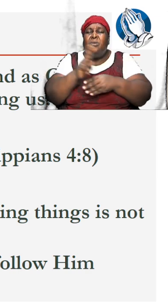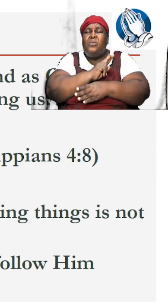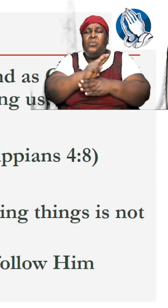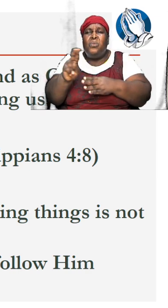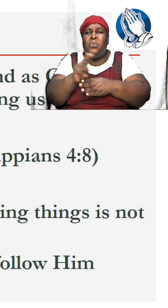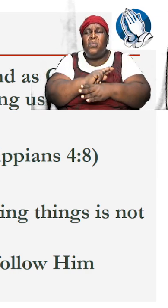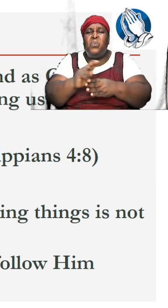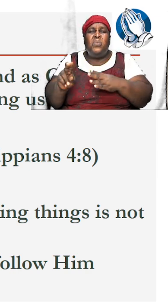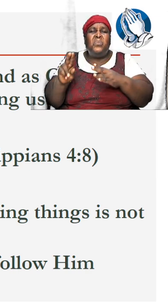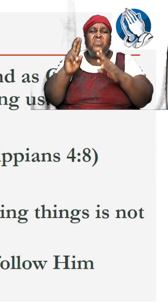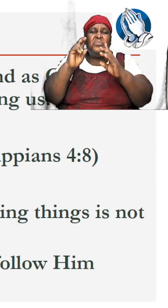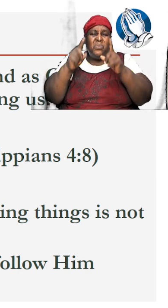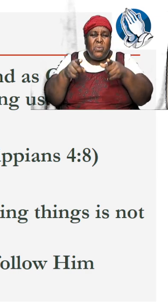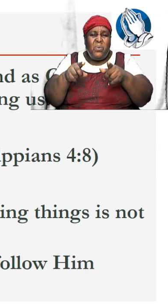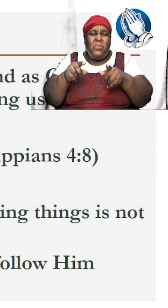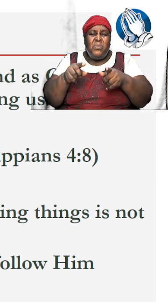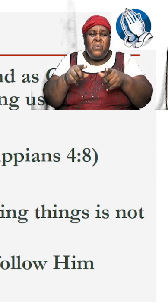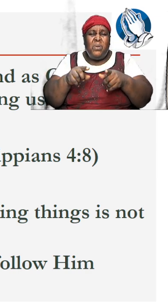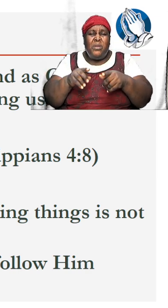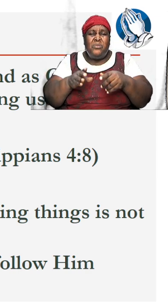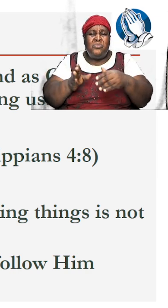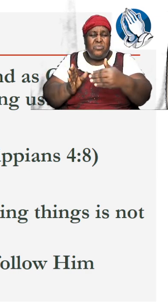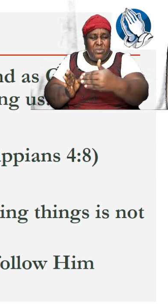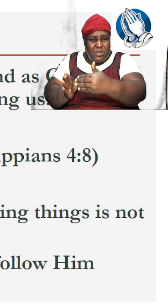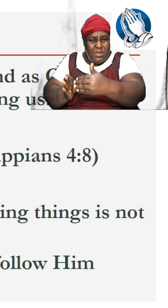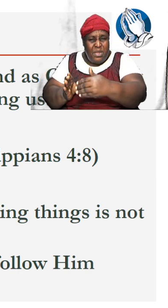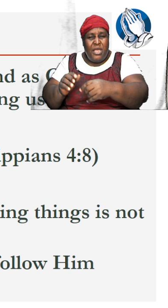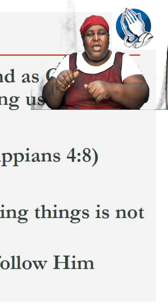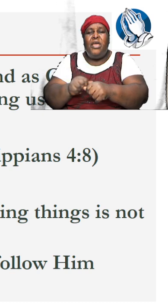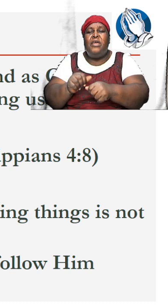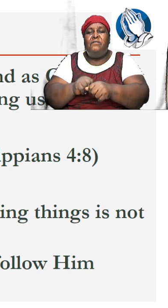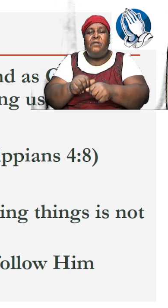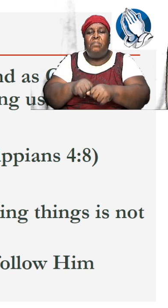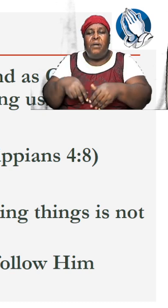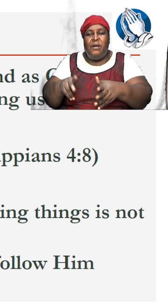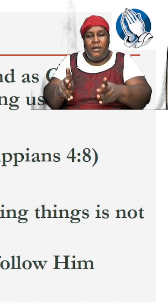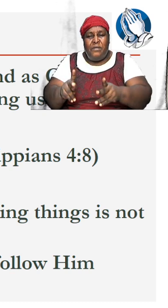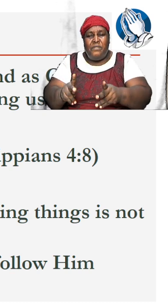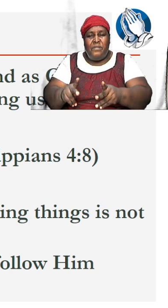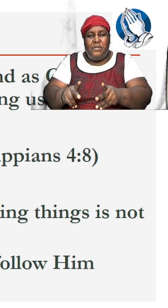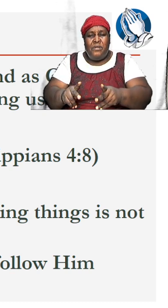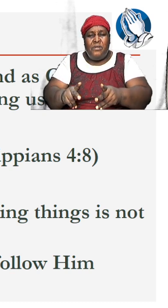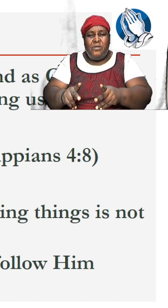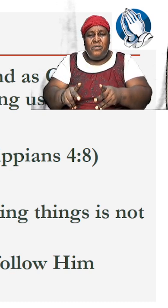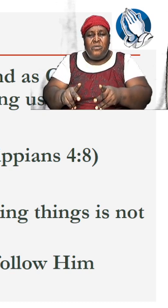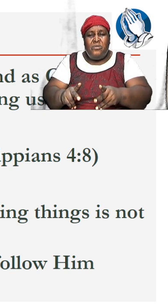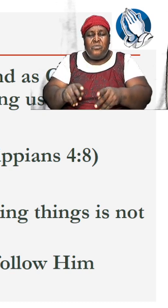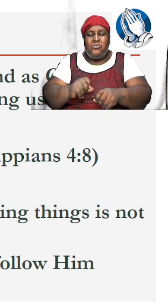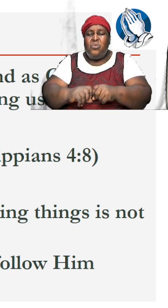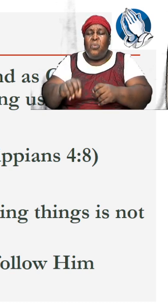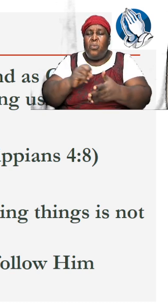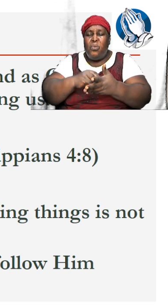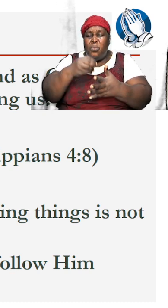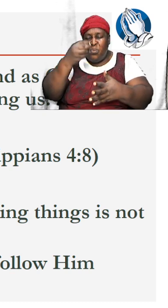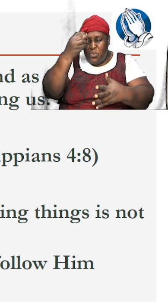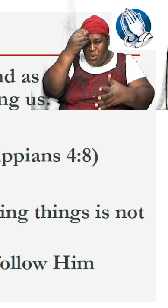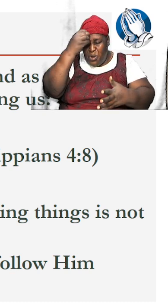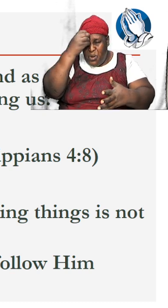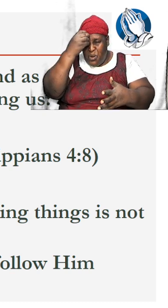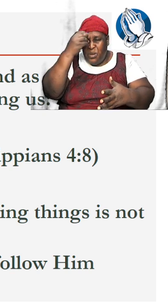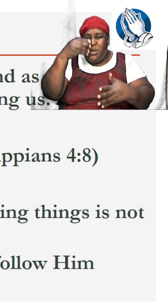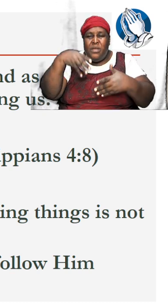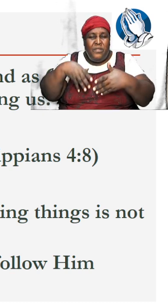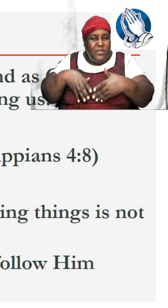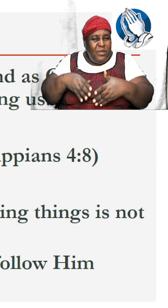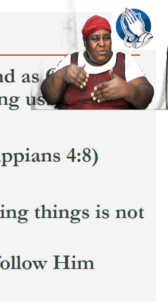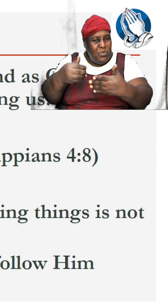to learn and retrain his thought processes. That's why the Bible says, wherewithal shall a